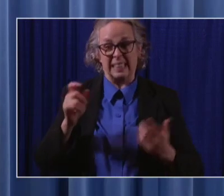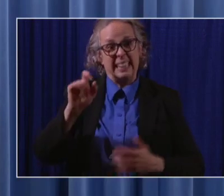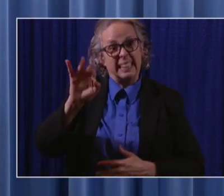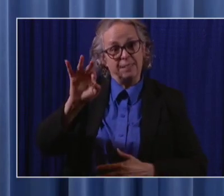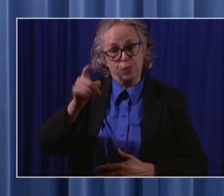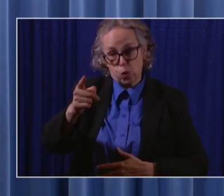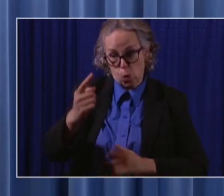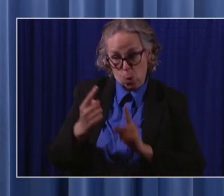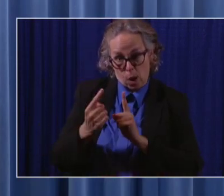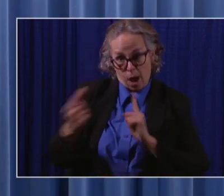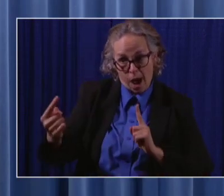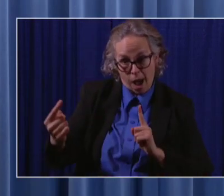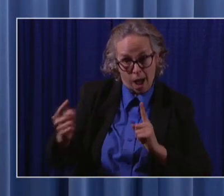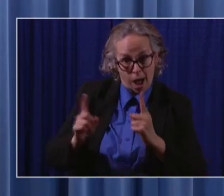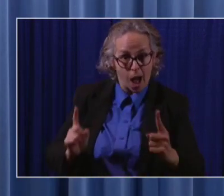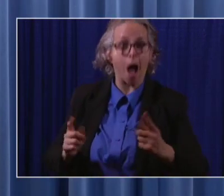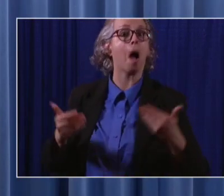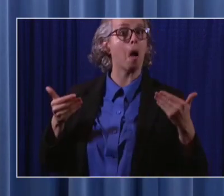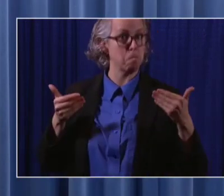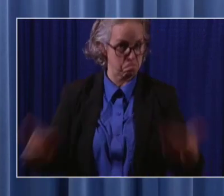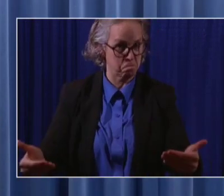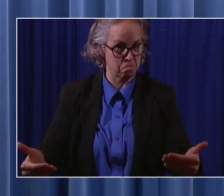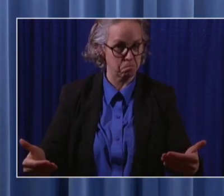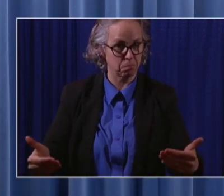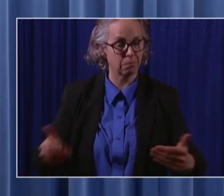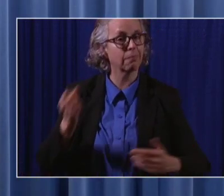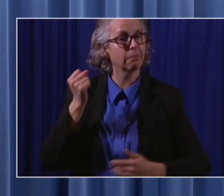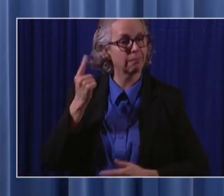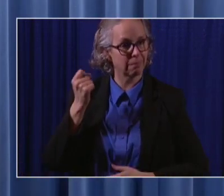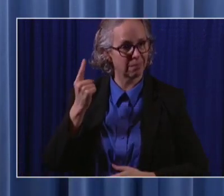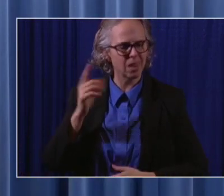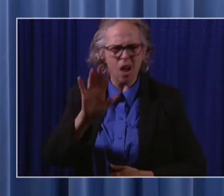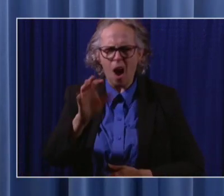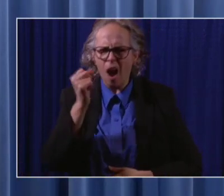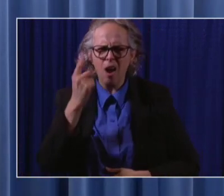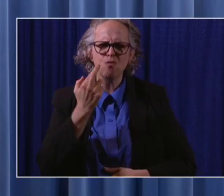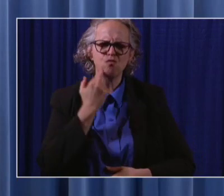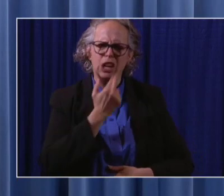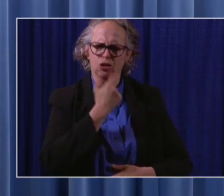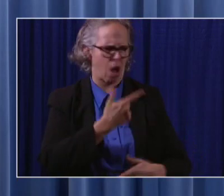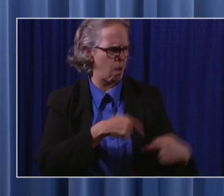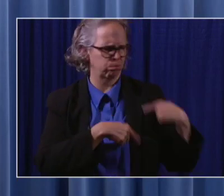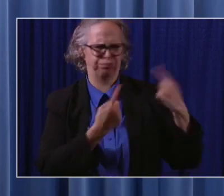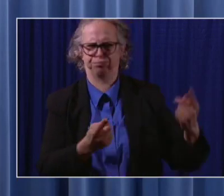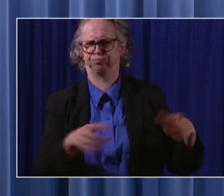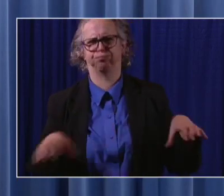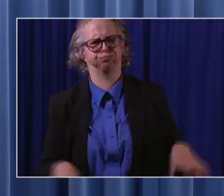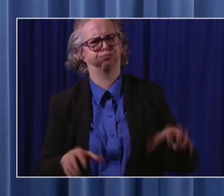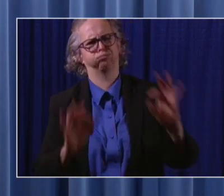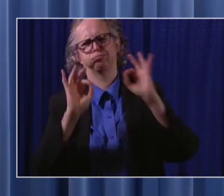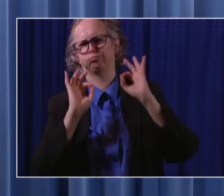so the restaurants are working very hard to make sure they do that.